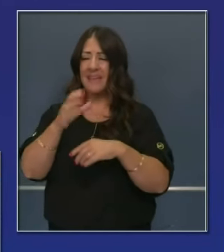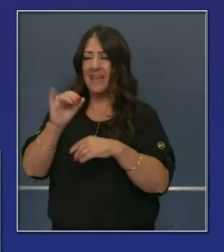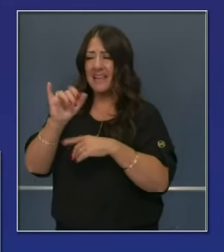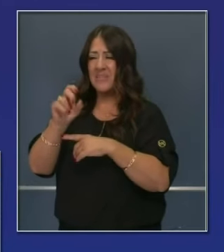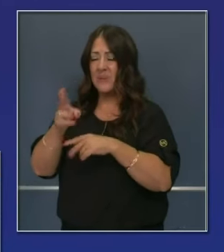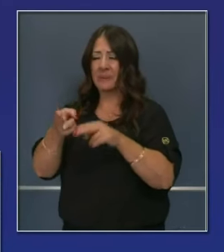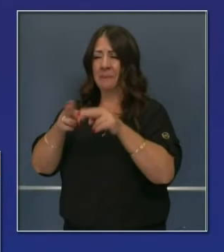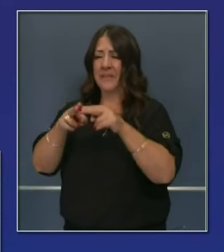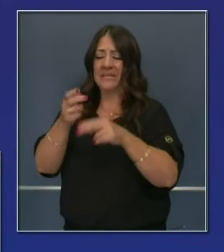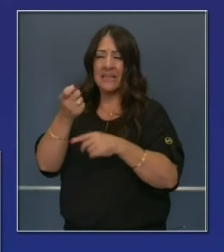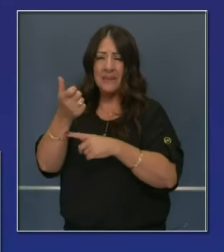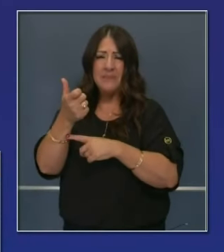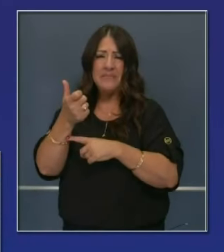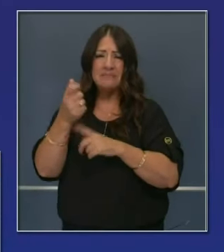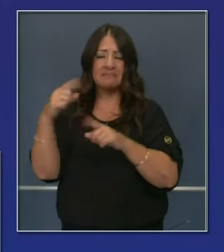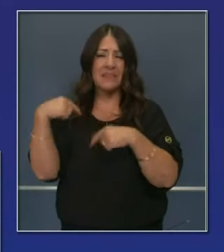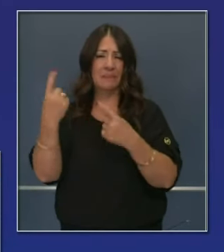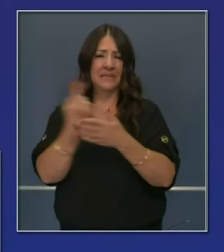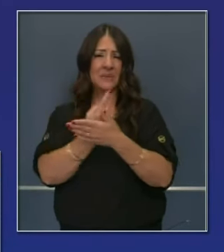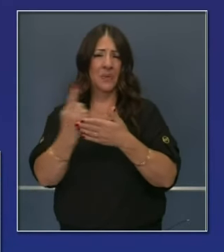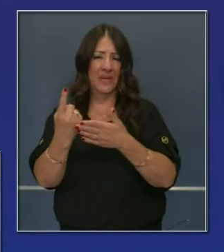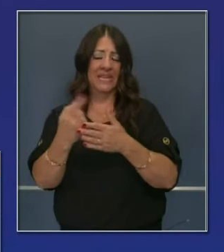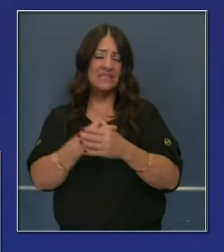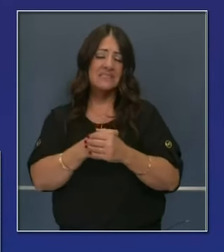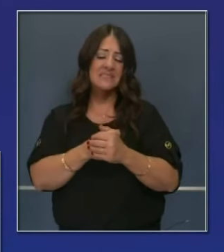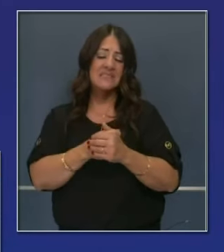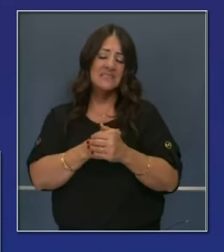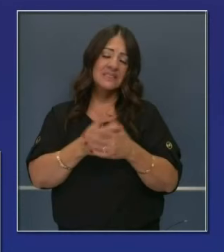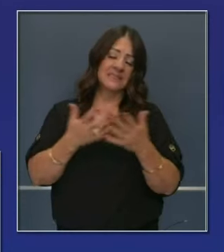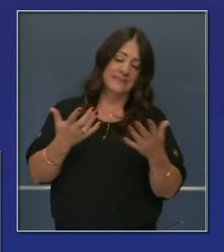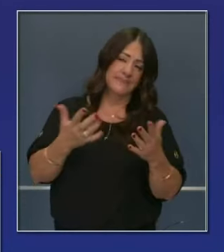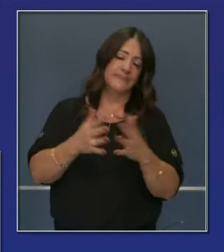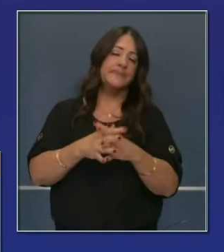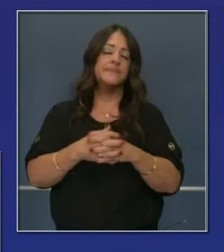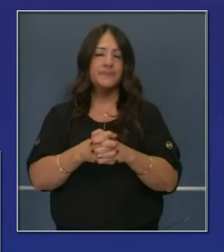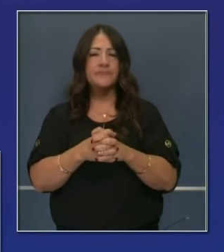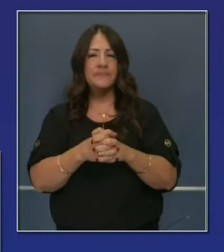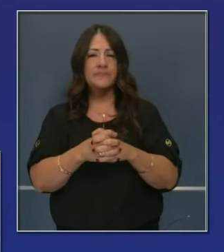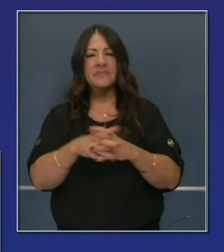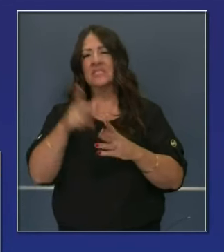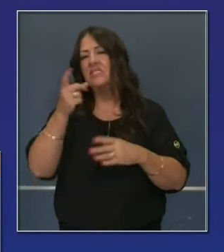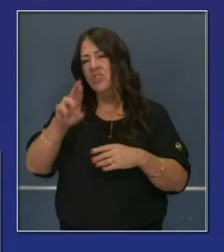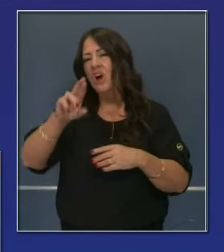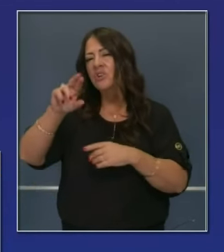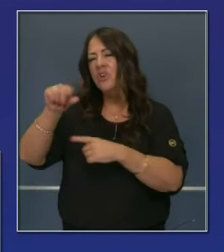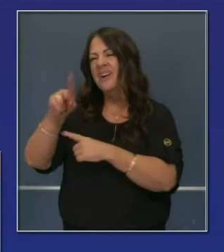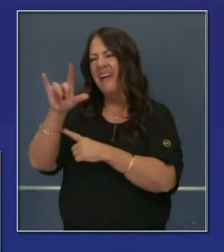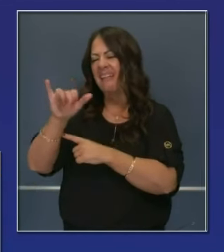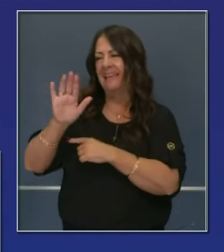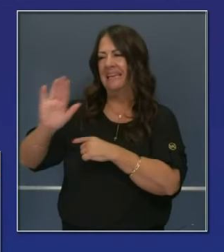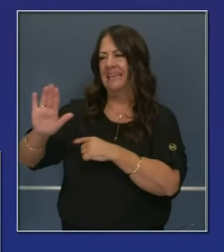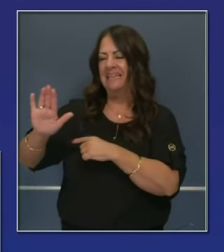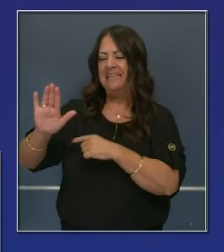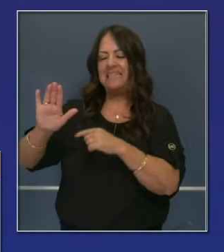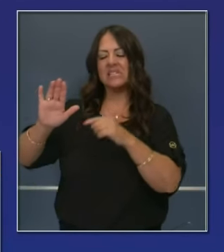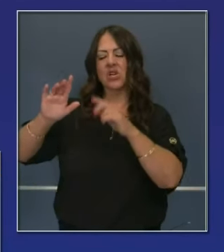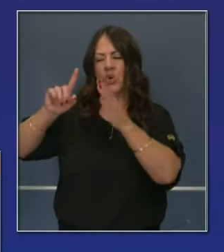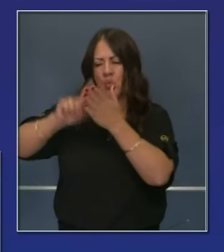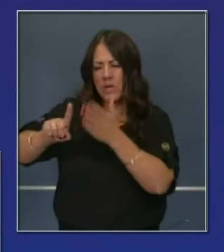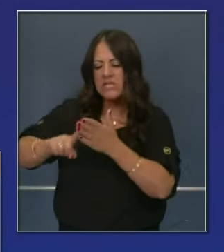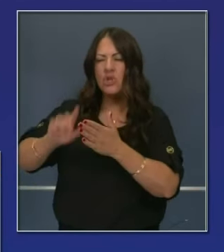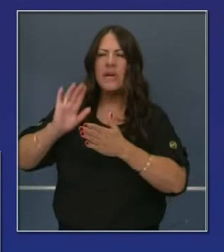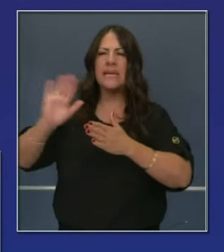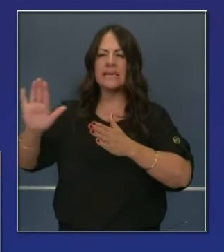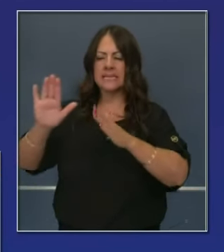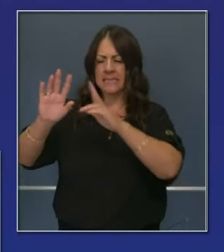increased modestly over that same 7-day period. So again, Dr. Galley and these models, they're dynamic. By the way, we're